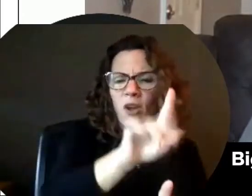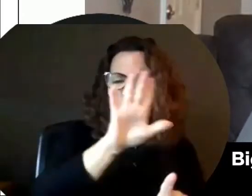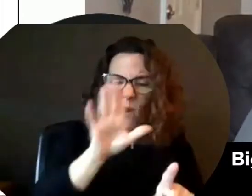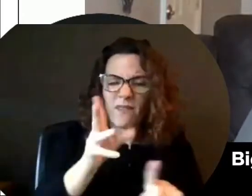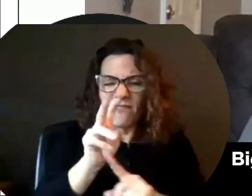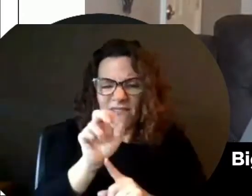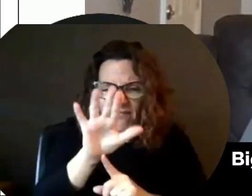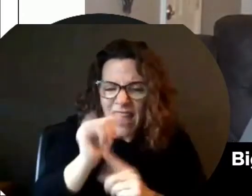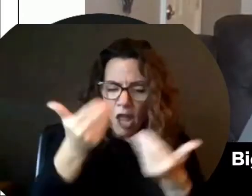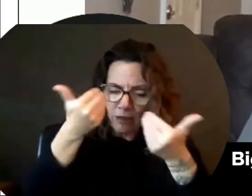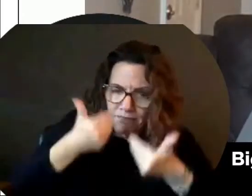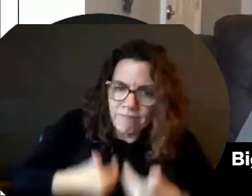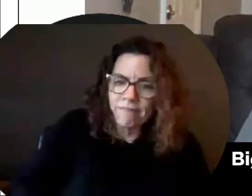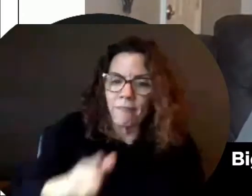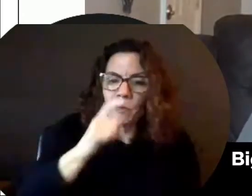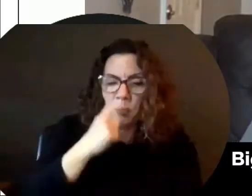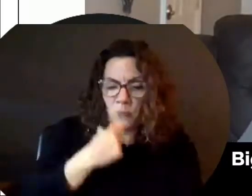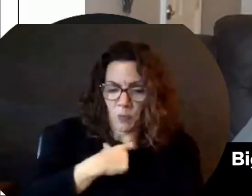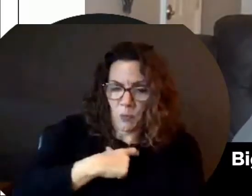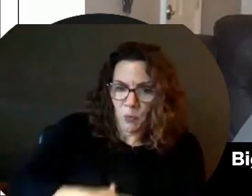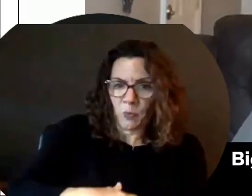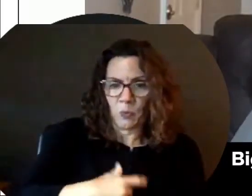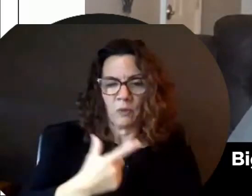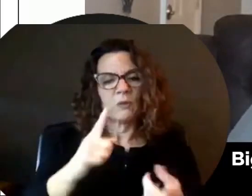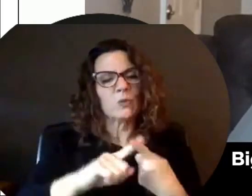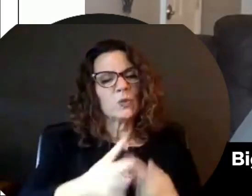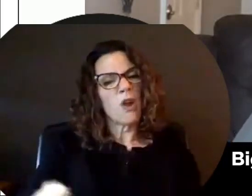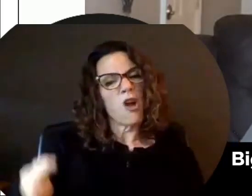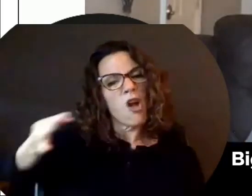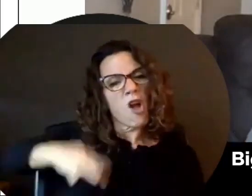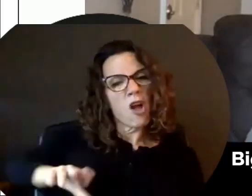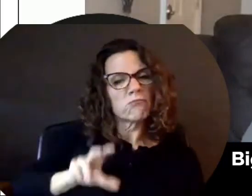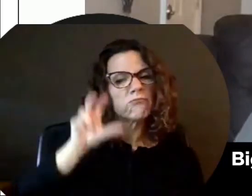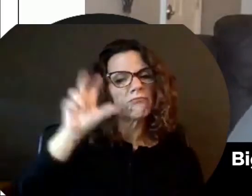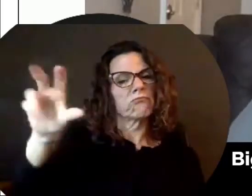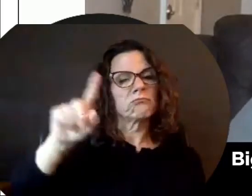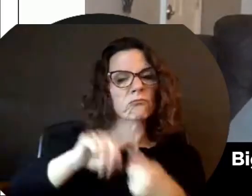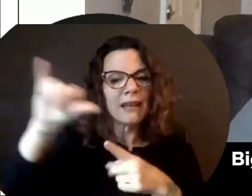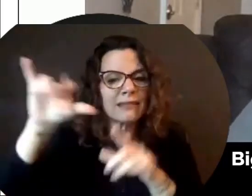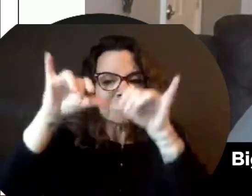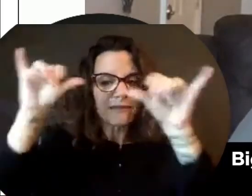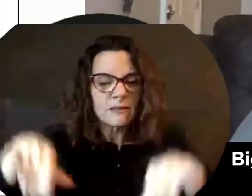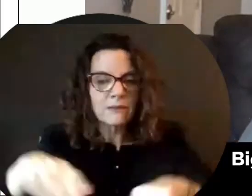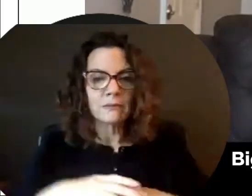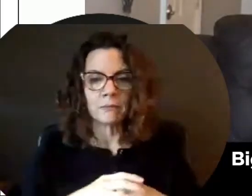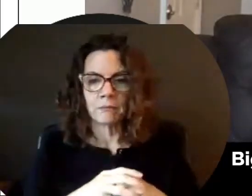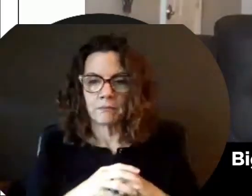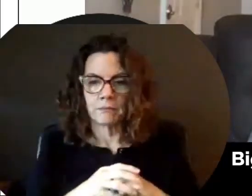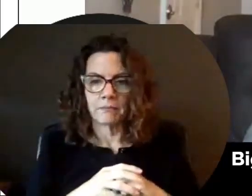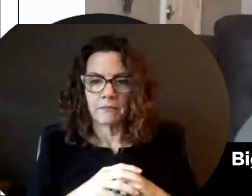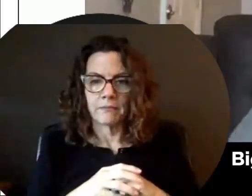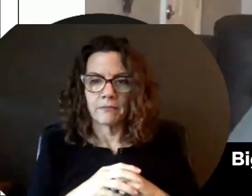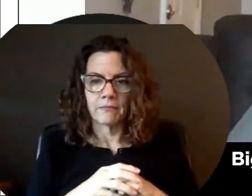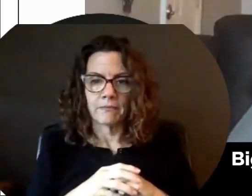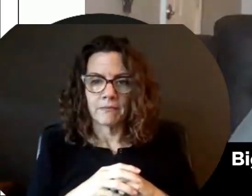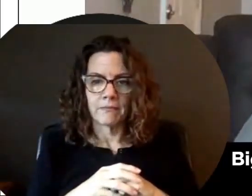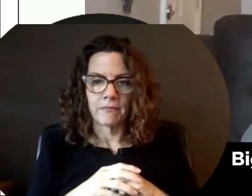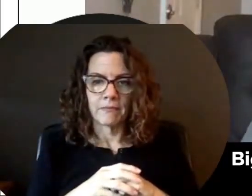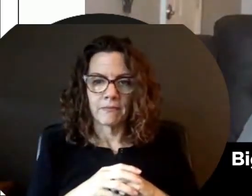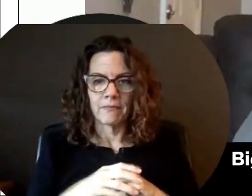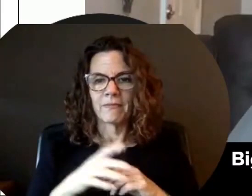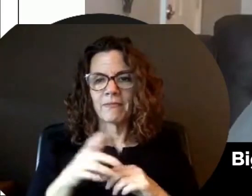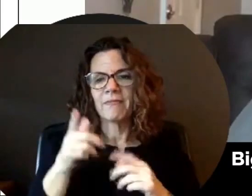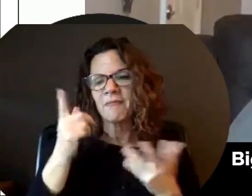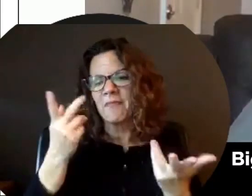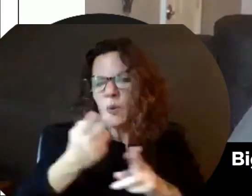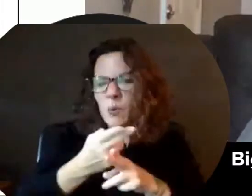on point when he said that. And it also made me think about like when he said disposable as well, like who is disposable? Right?